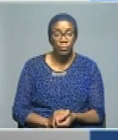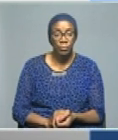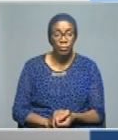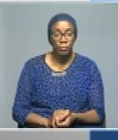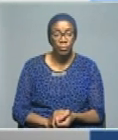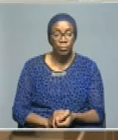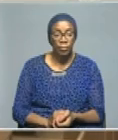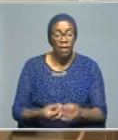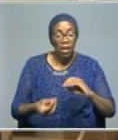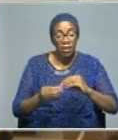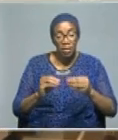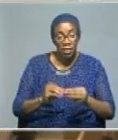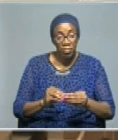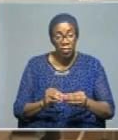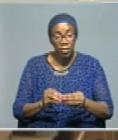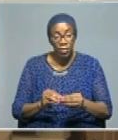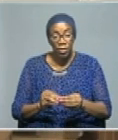of competitors